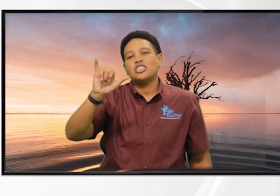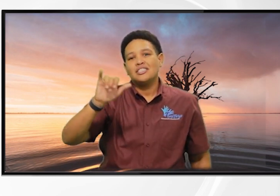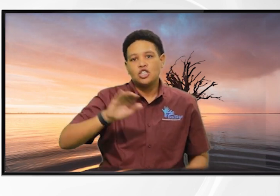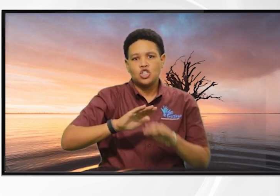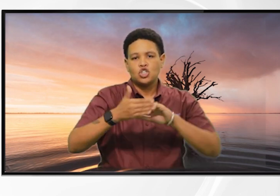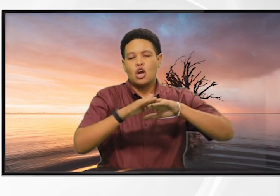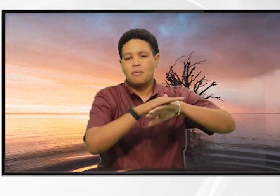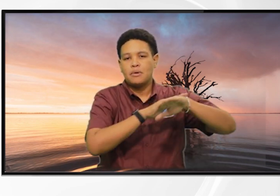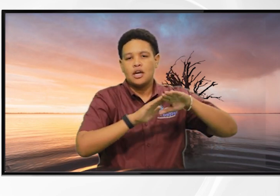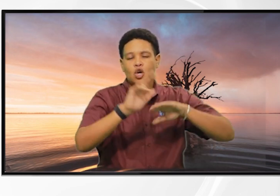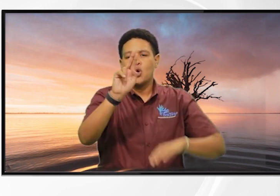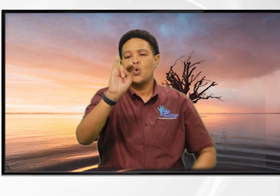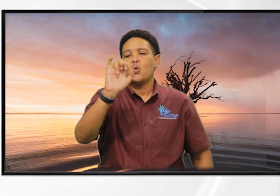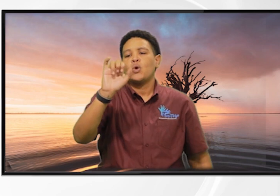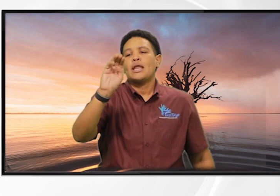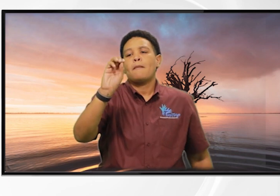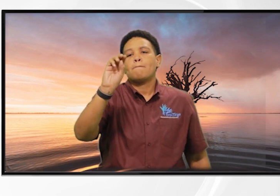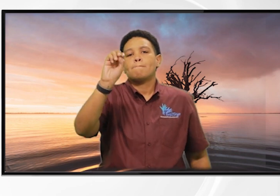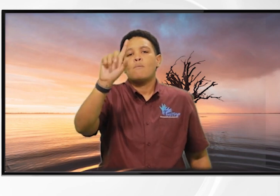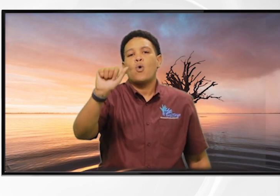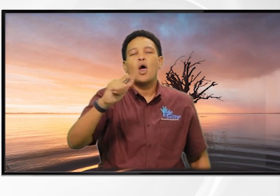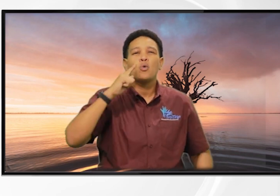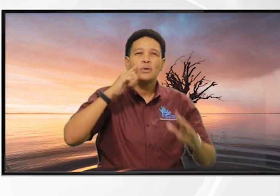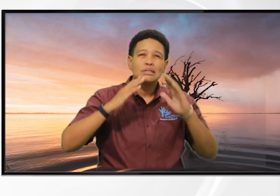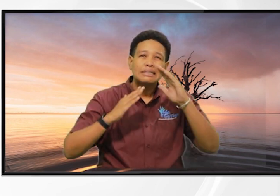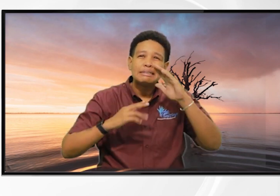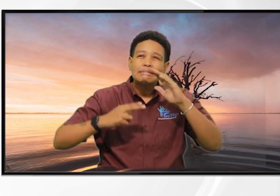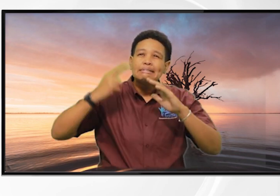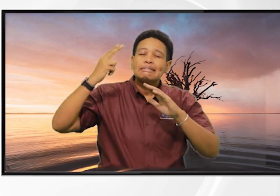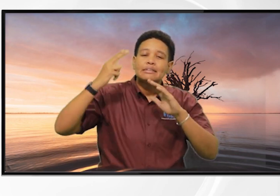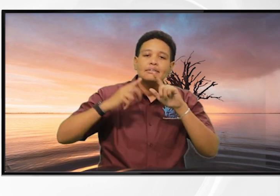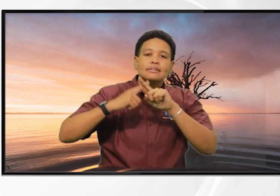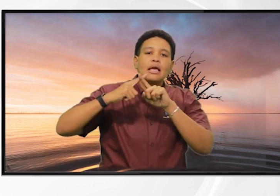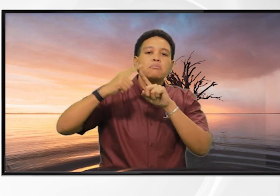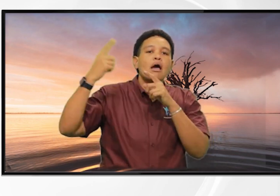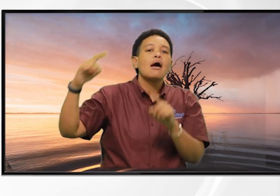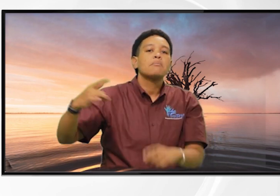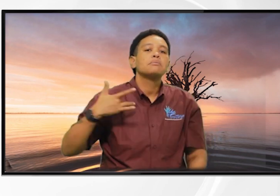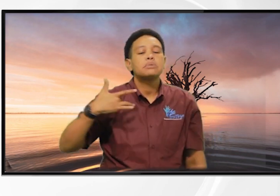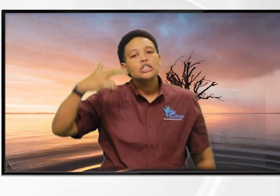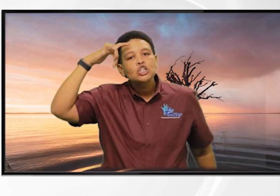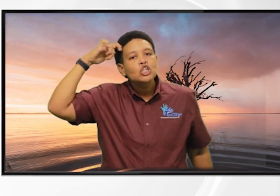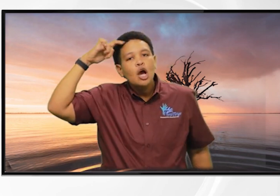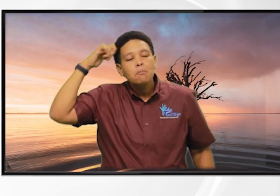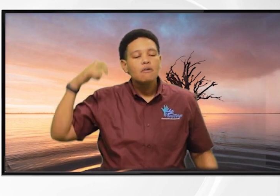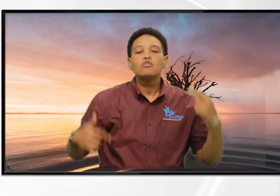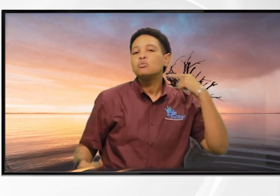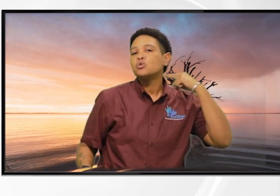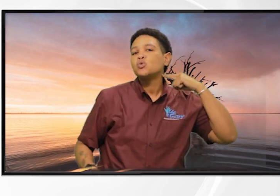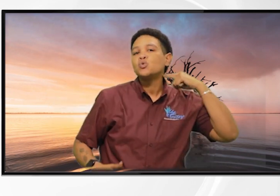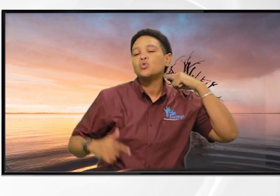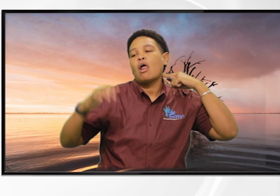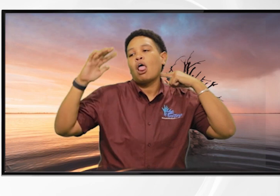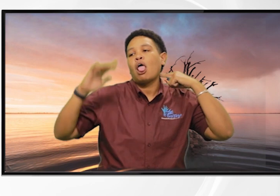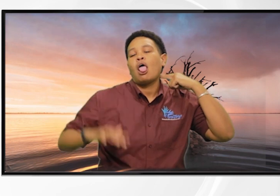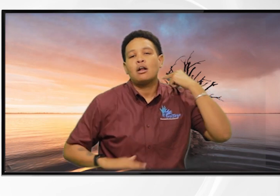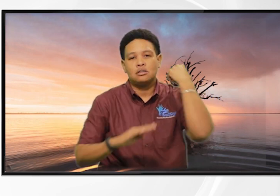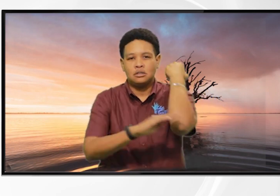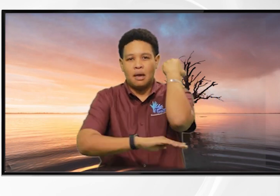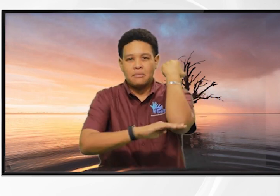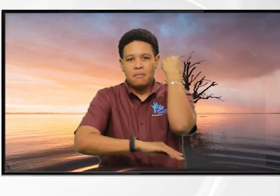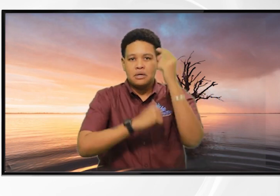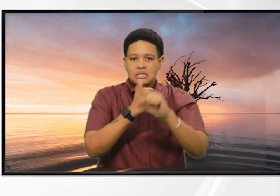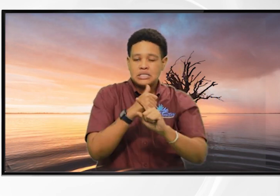across Jamaica is unimodal, with peak temperatures occurring during the summer months from June to